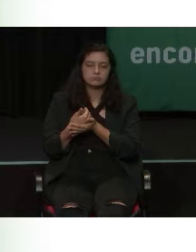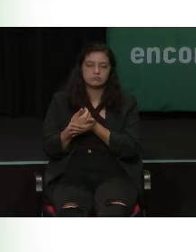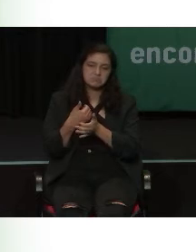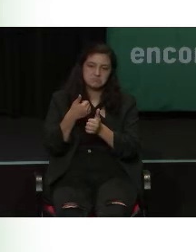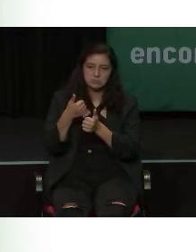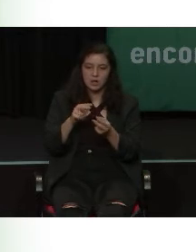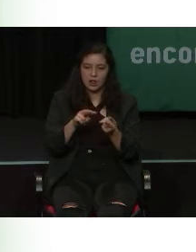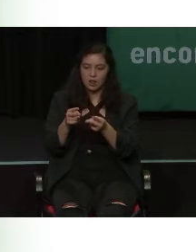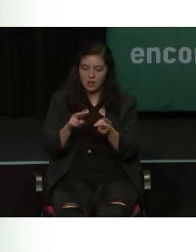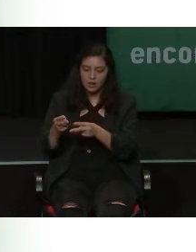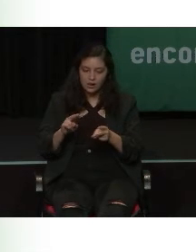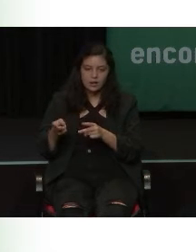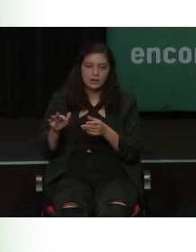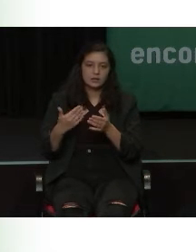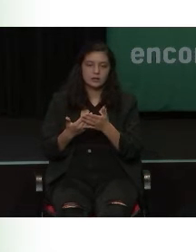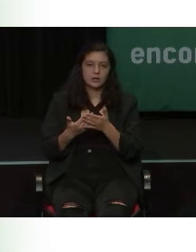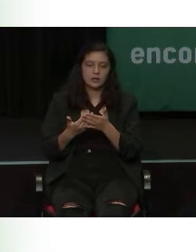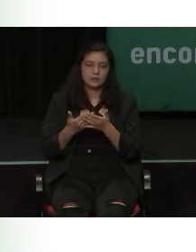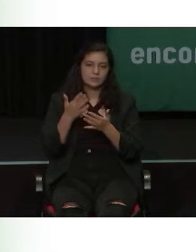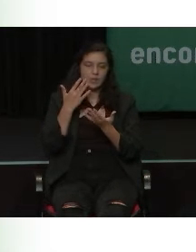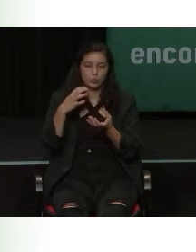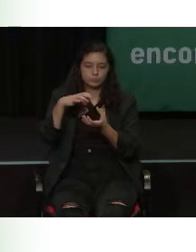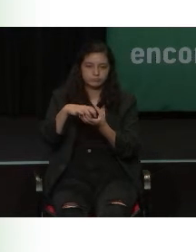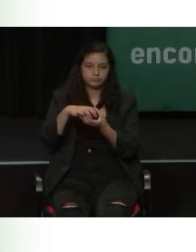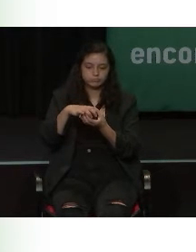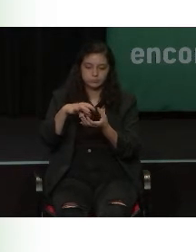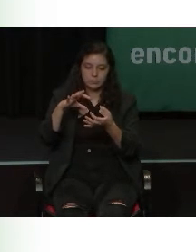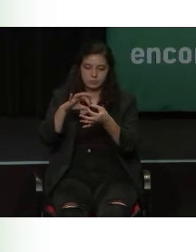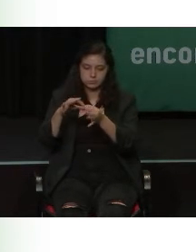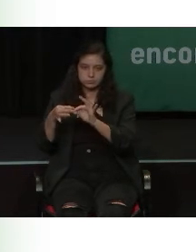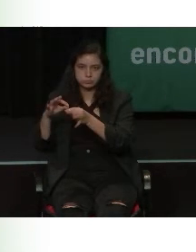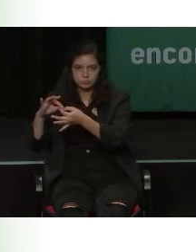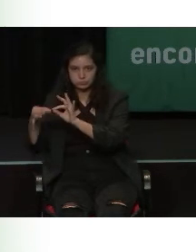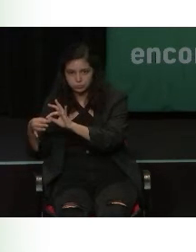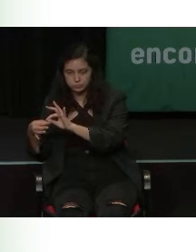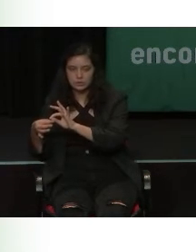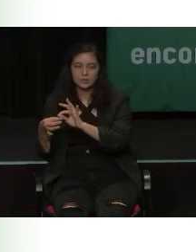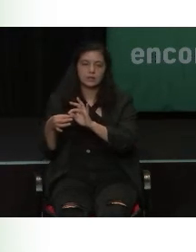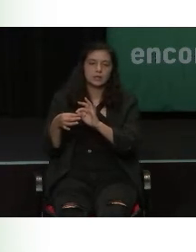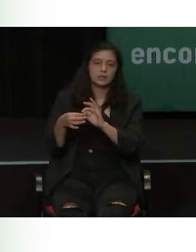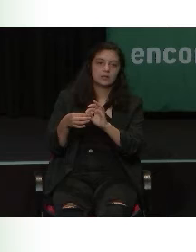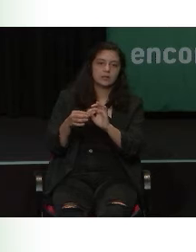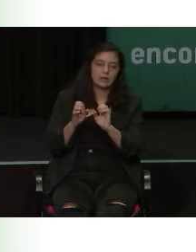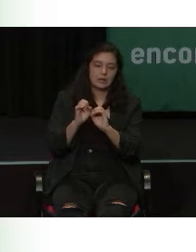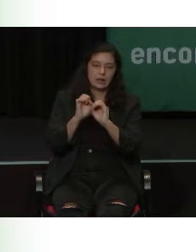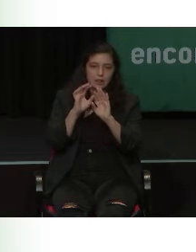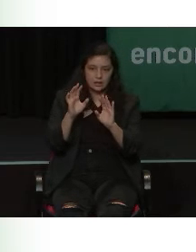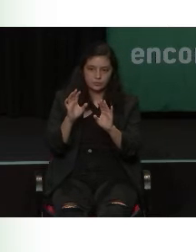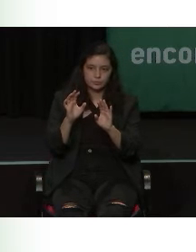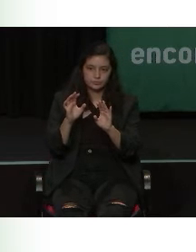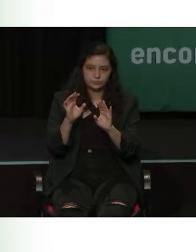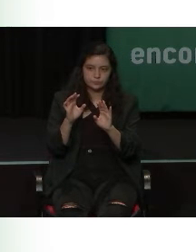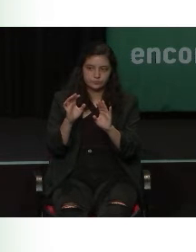das transações usando transactions blockchain. using blockchain, E é claro and clearly que recolhendo dados